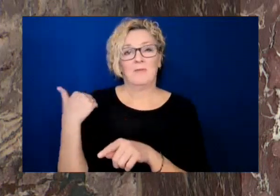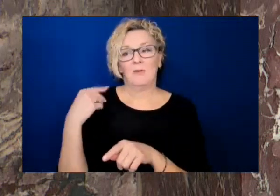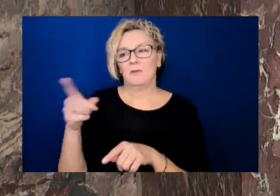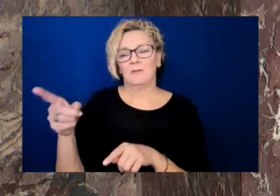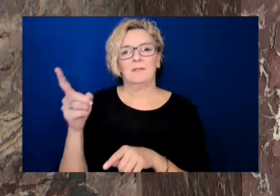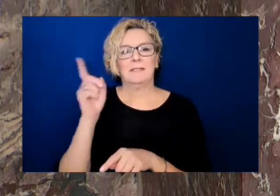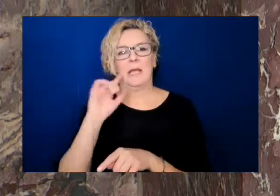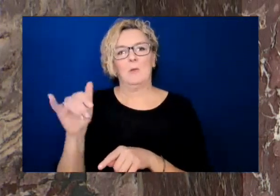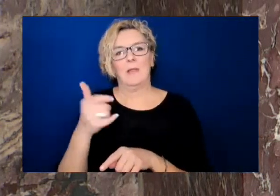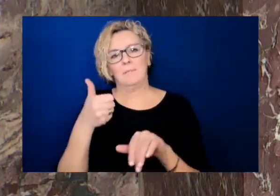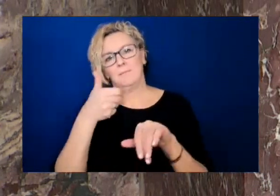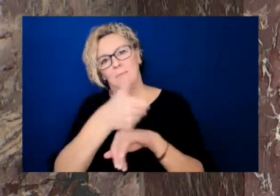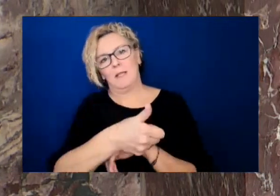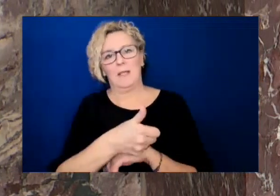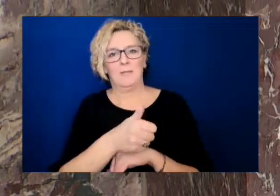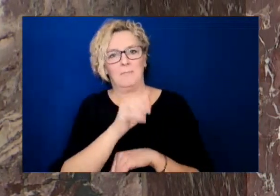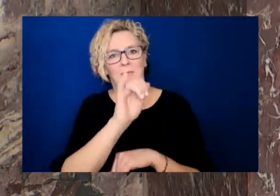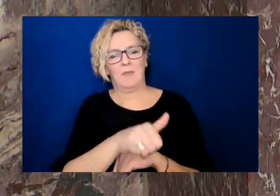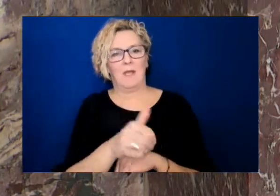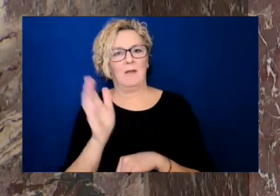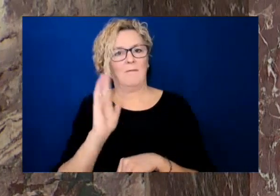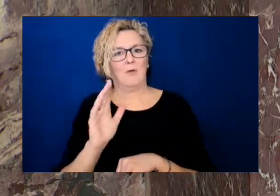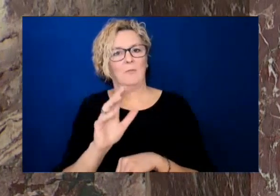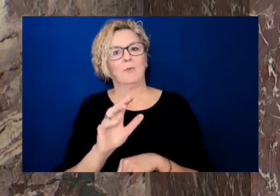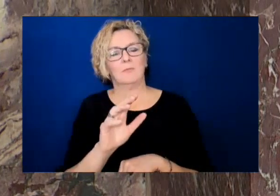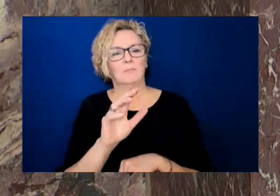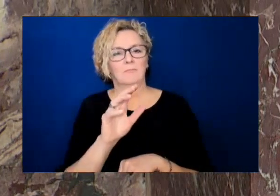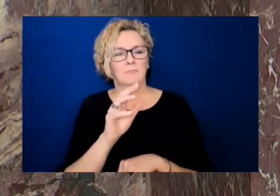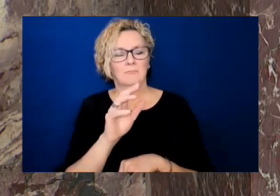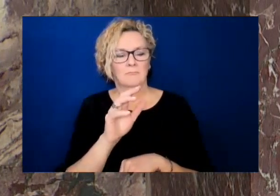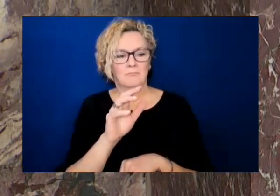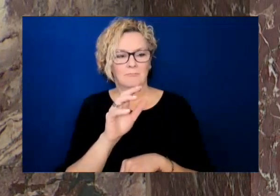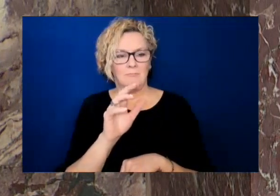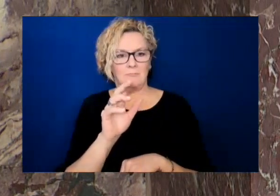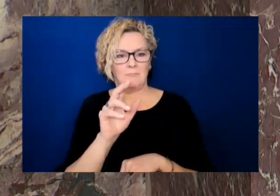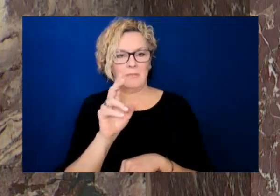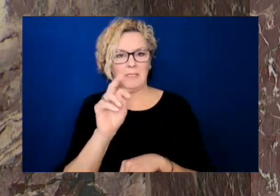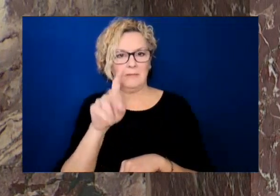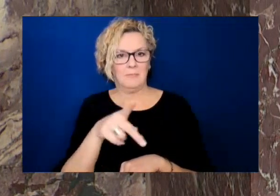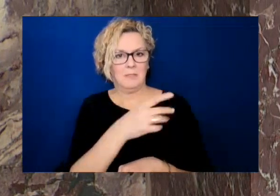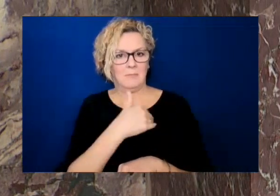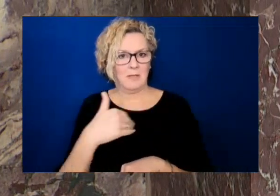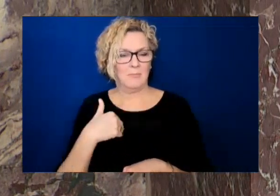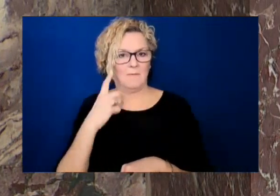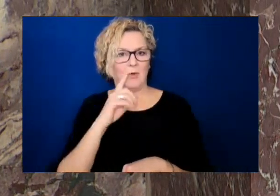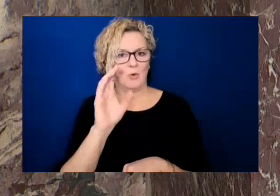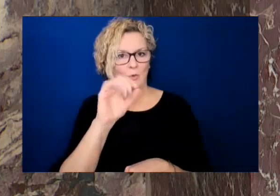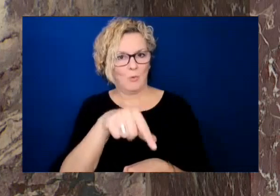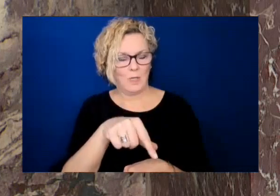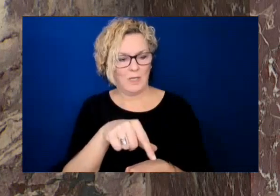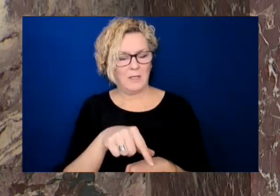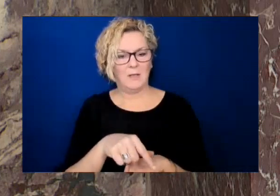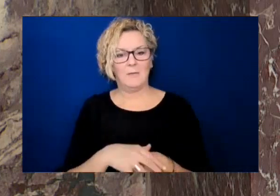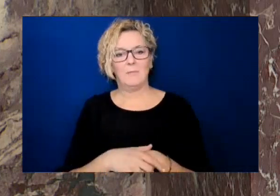She was the single ally for the Jewish community in the